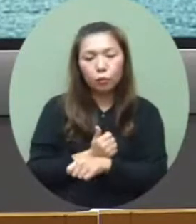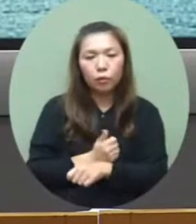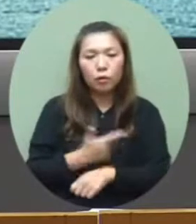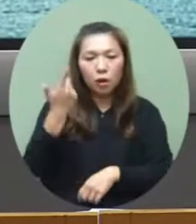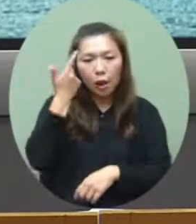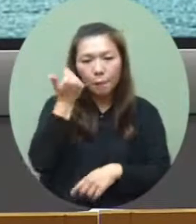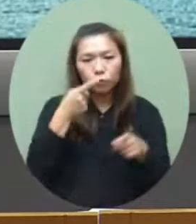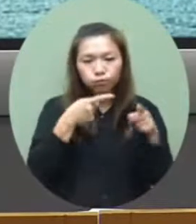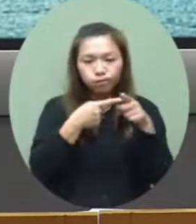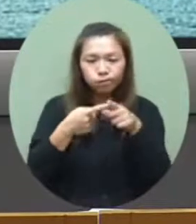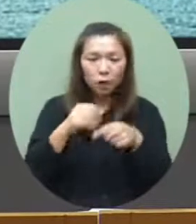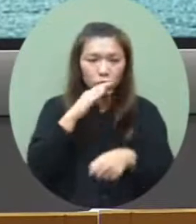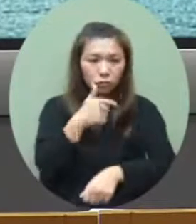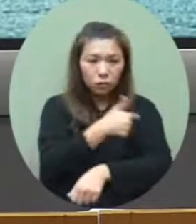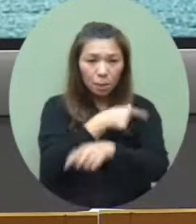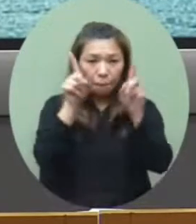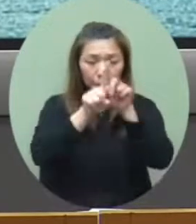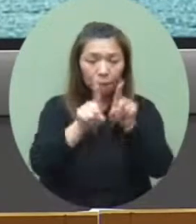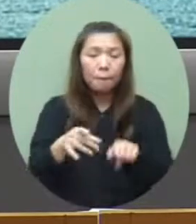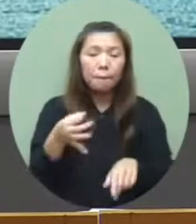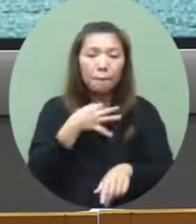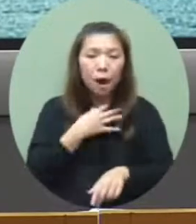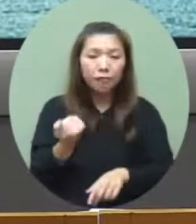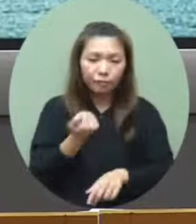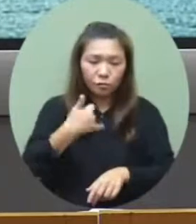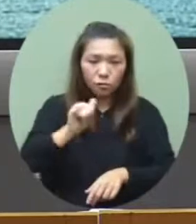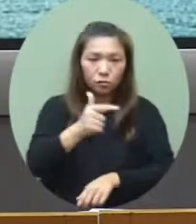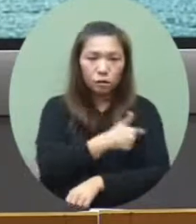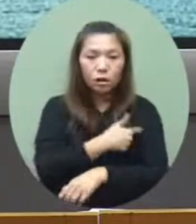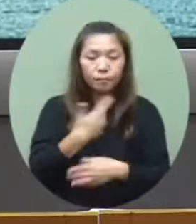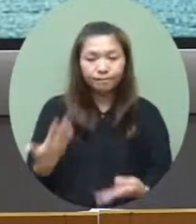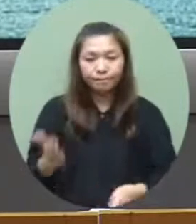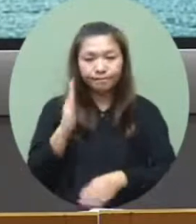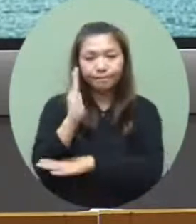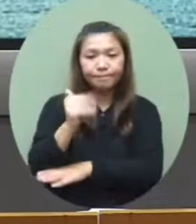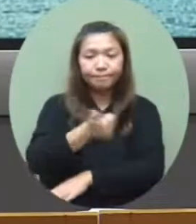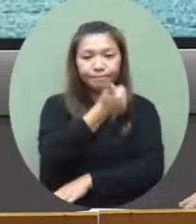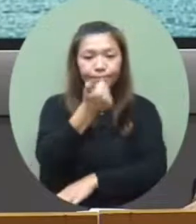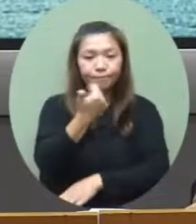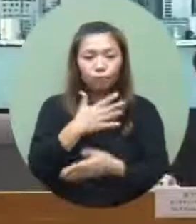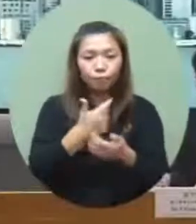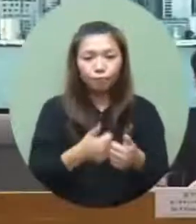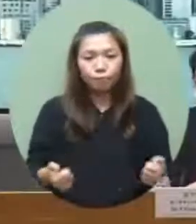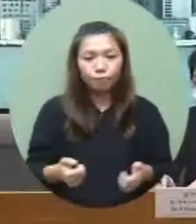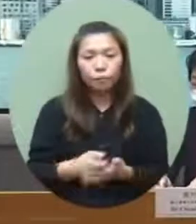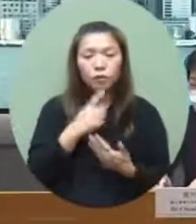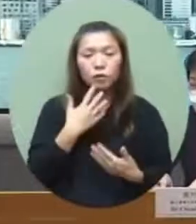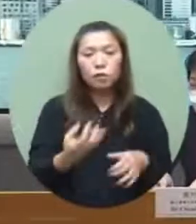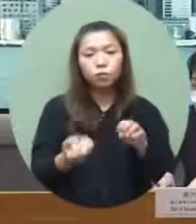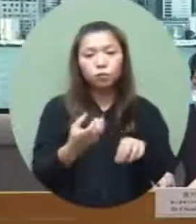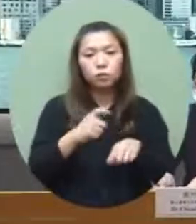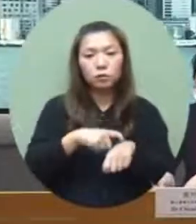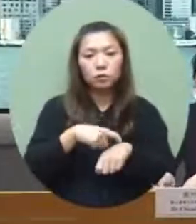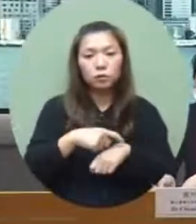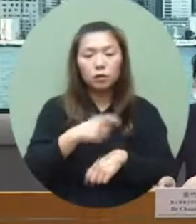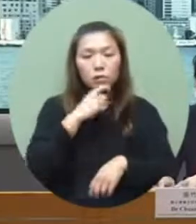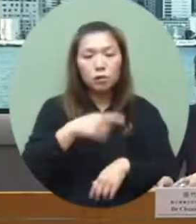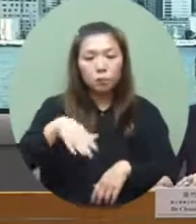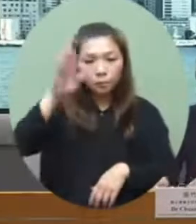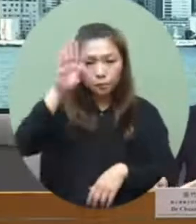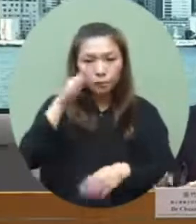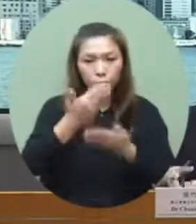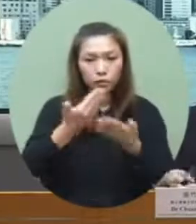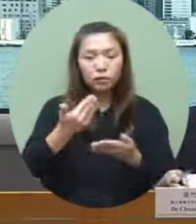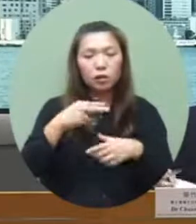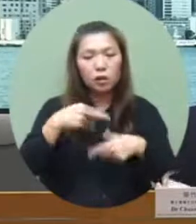and mortality. And I urge the members of the public who haven't been vaccinated to go get vaccinated. It's now time